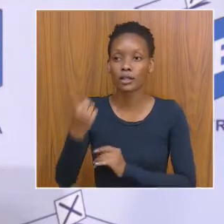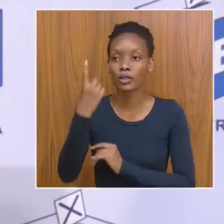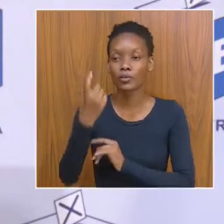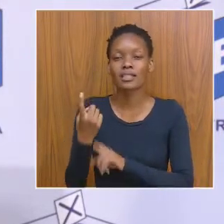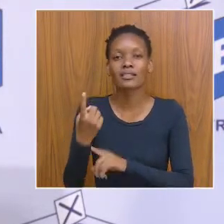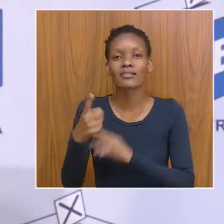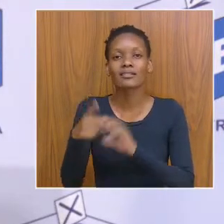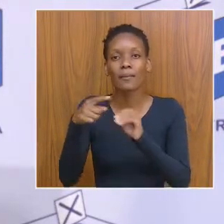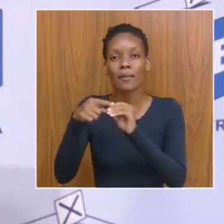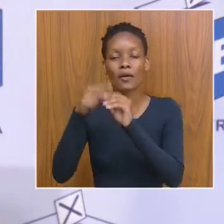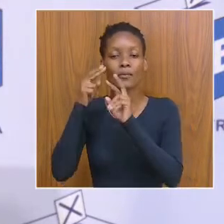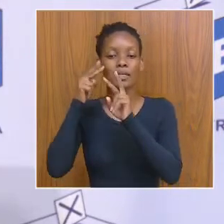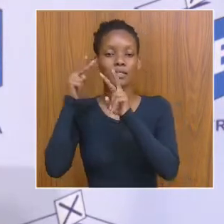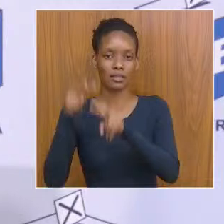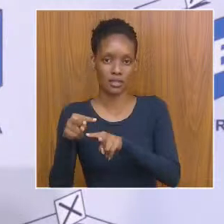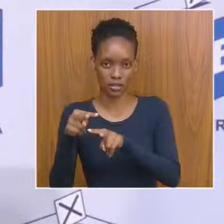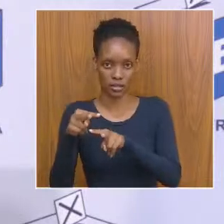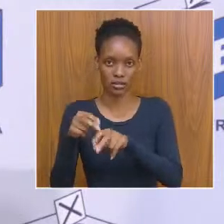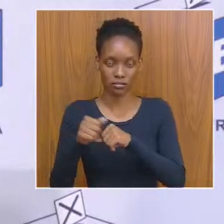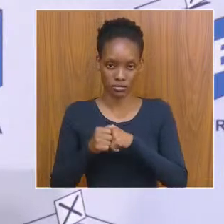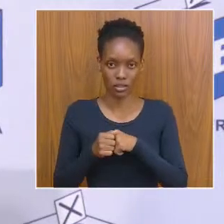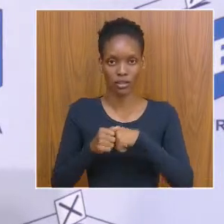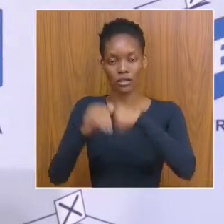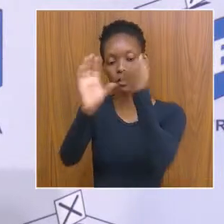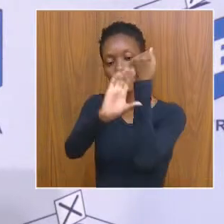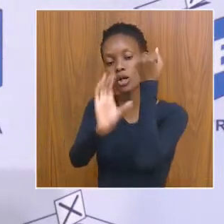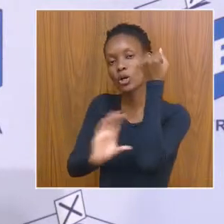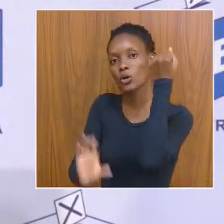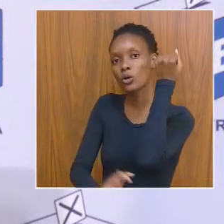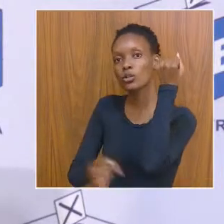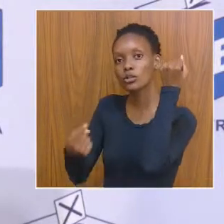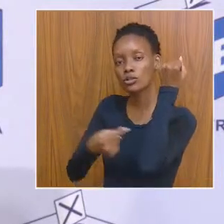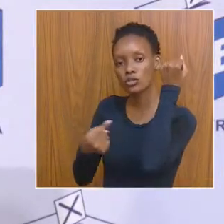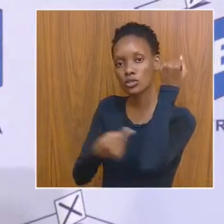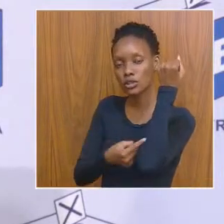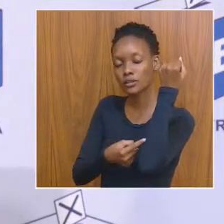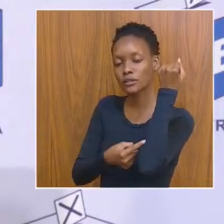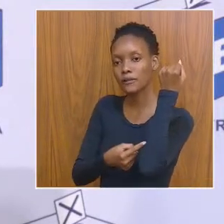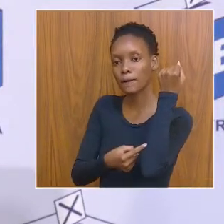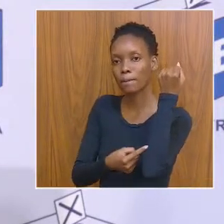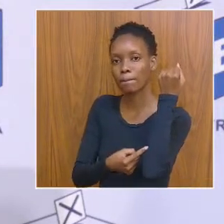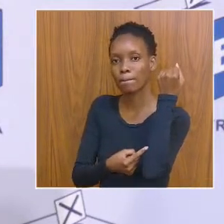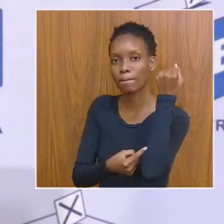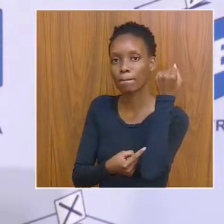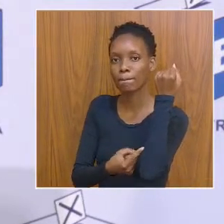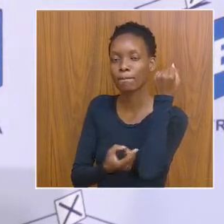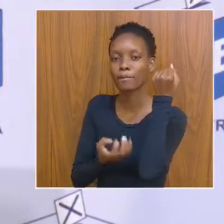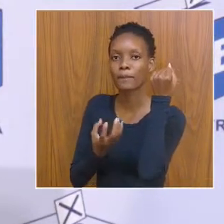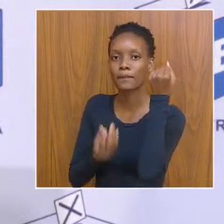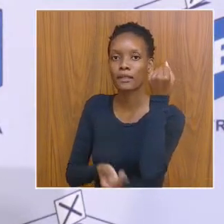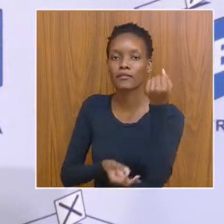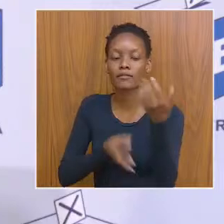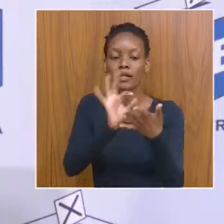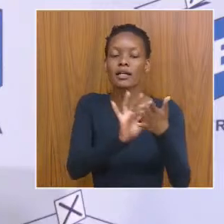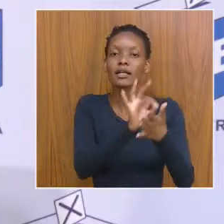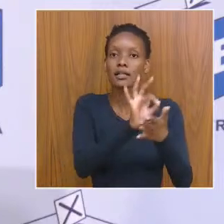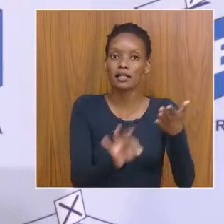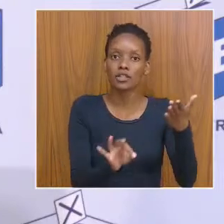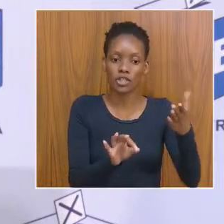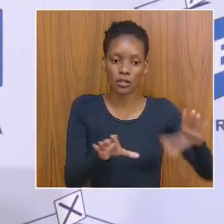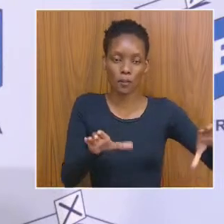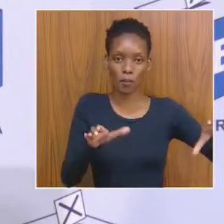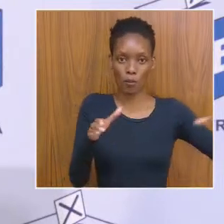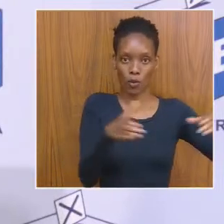perceptions. The Constitution establishes a election management body for the country, which is